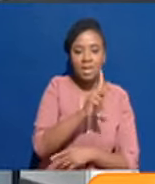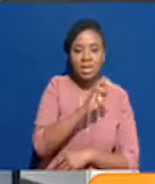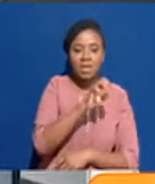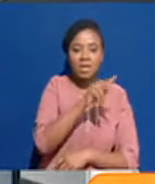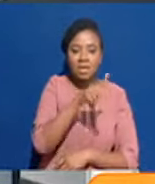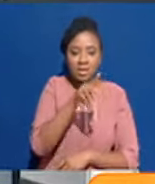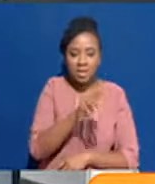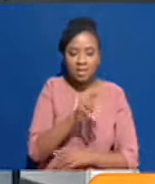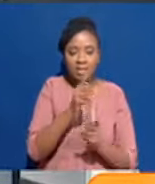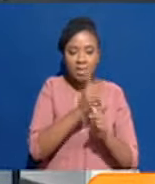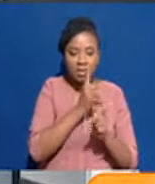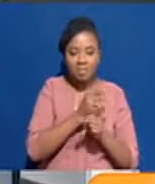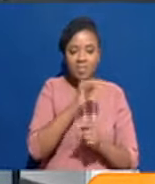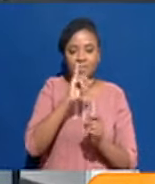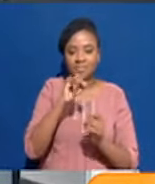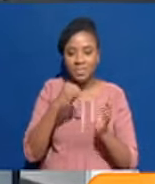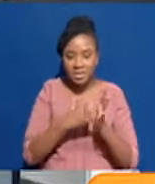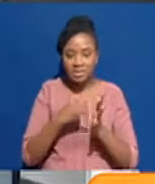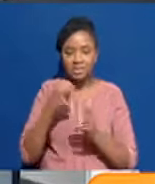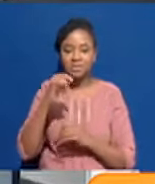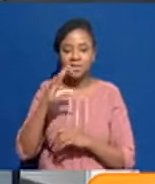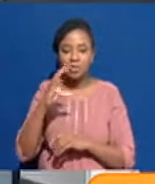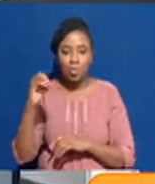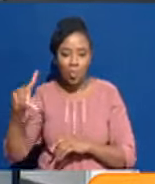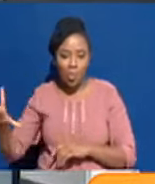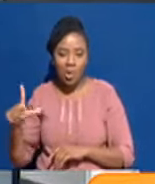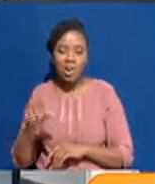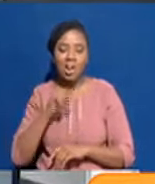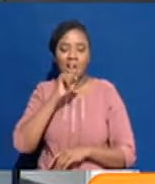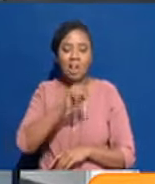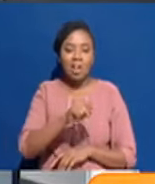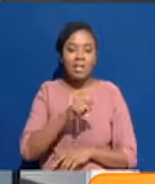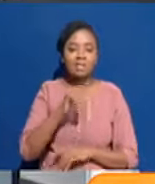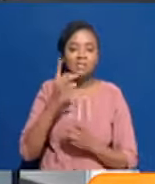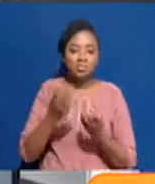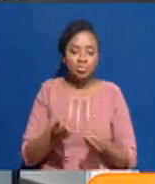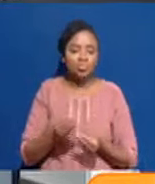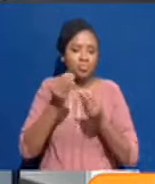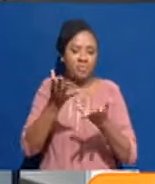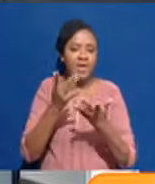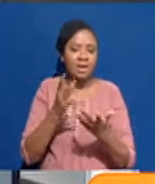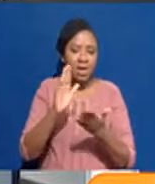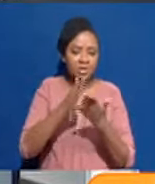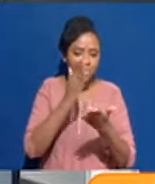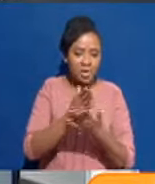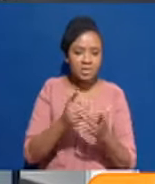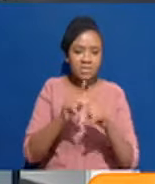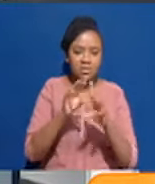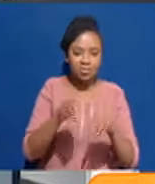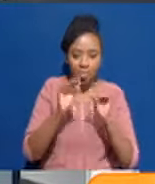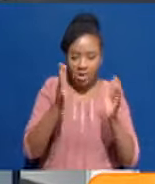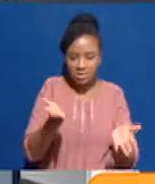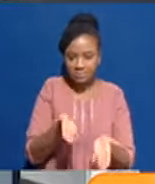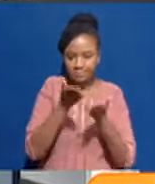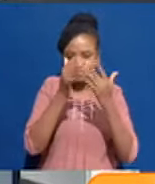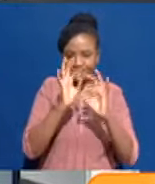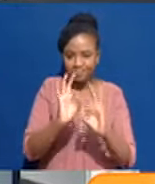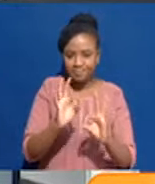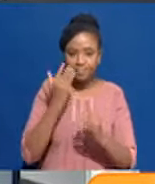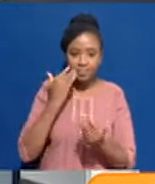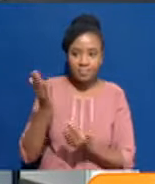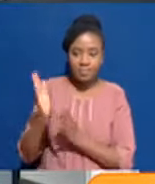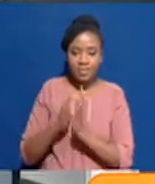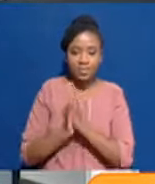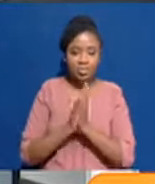technology-enabled solutions to the fish industry to improve quality assurance and provide access to markets. Edward Chweya tells us more on this